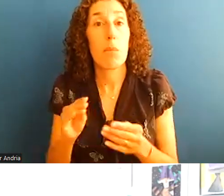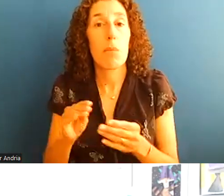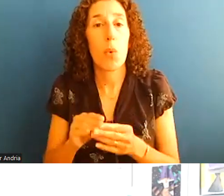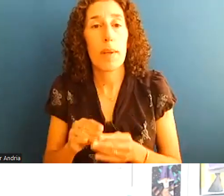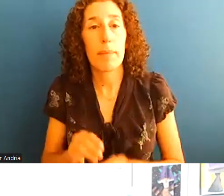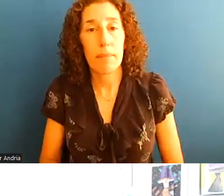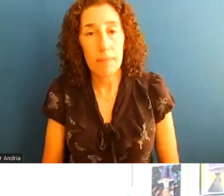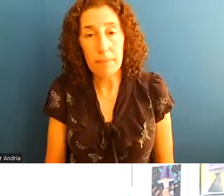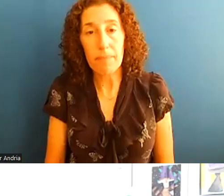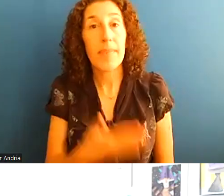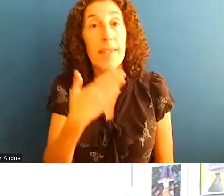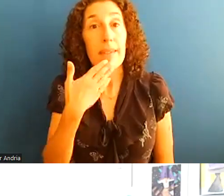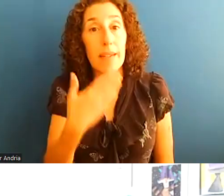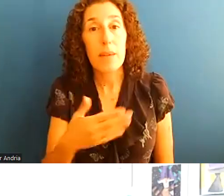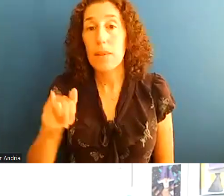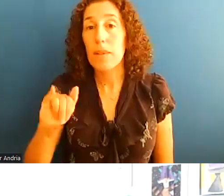Jason, I'll hand it to you.